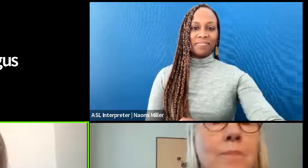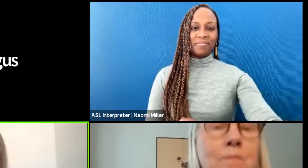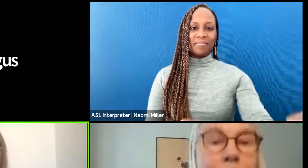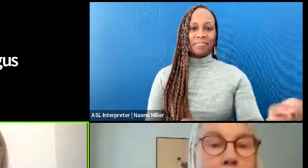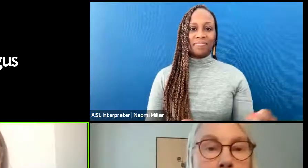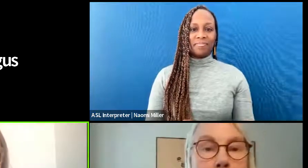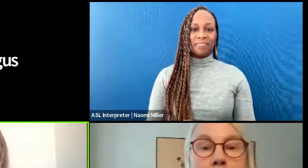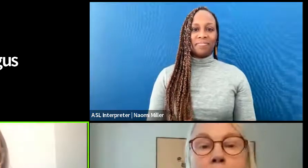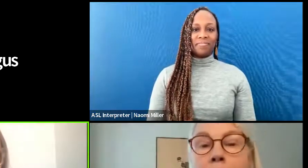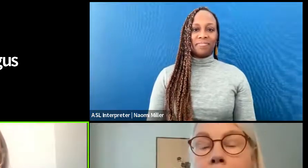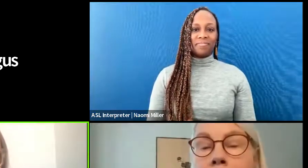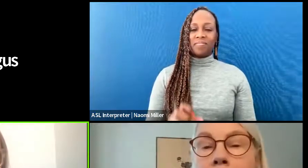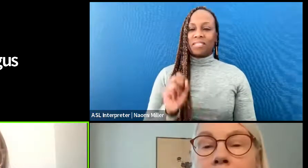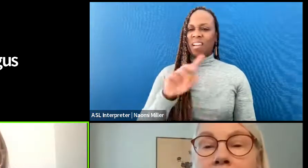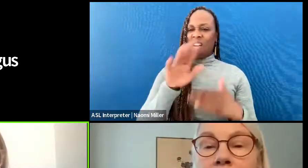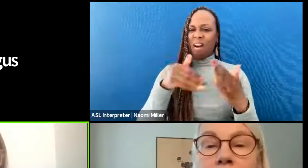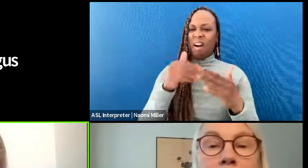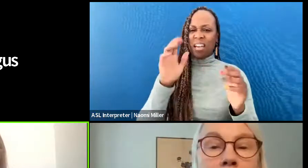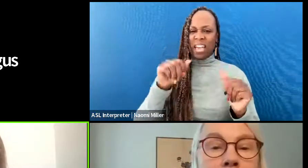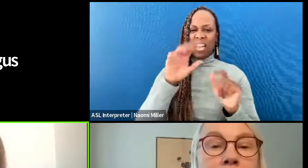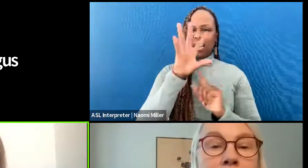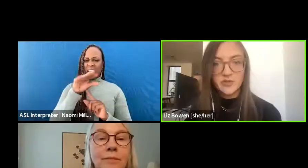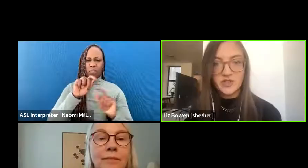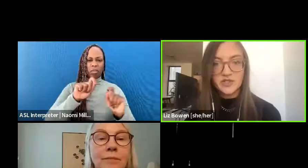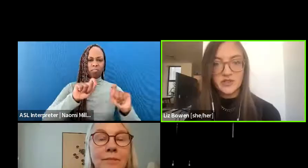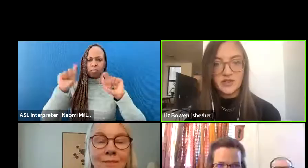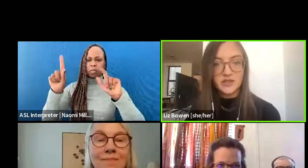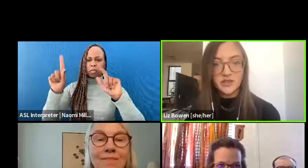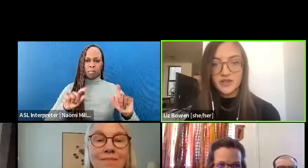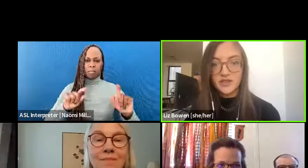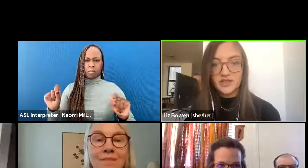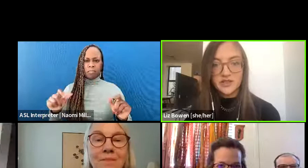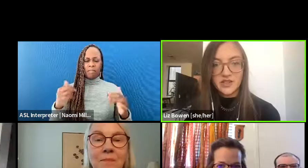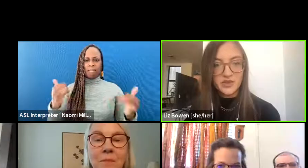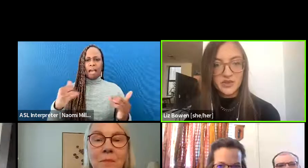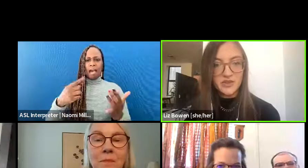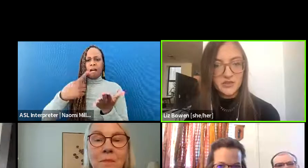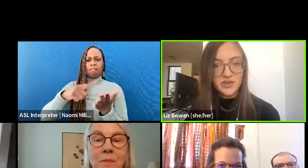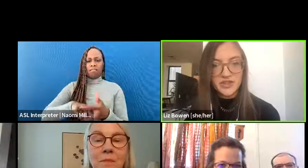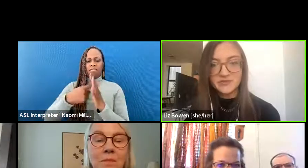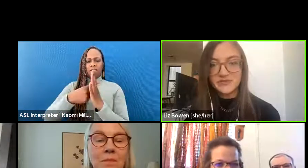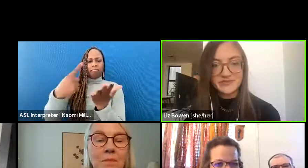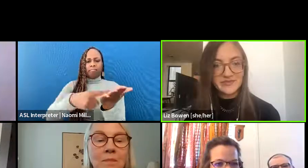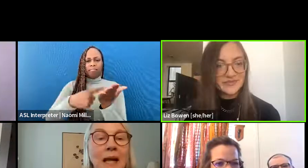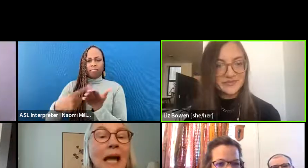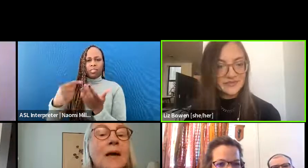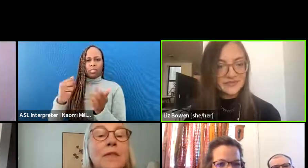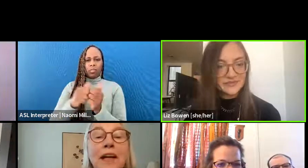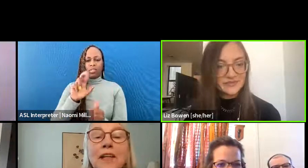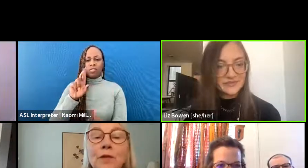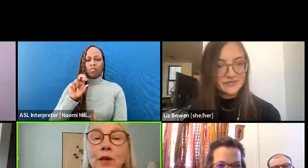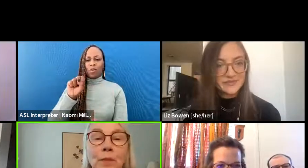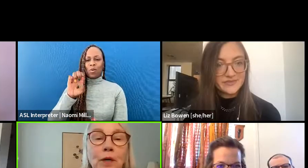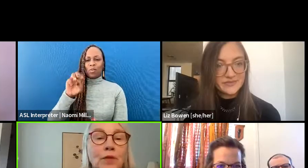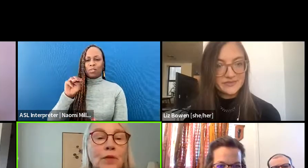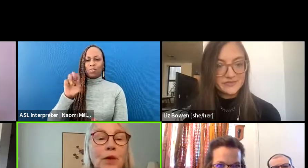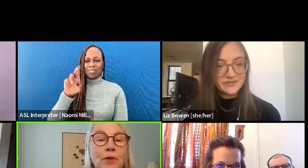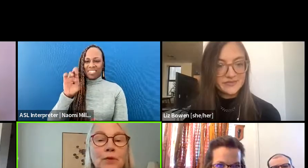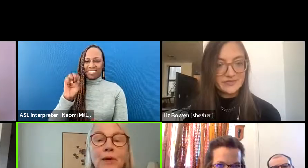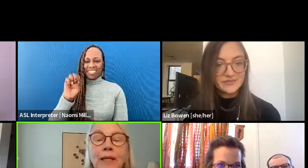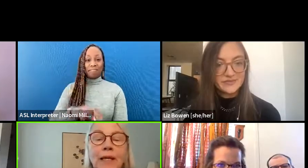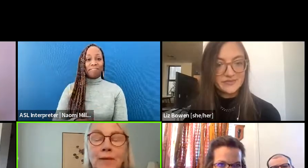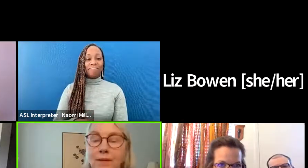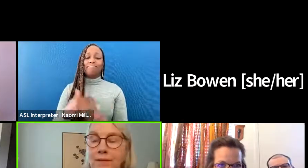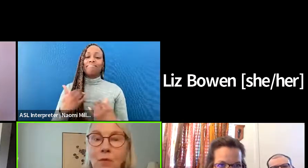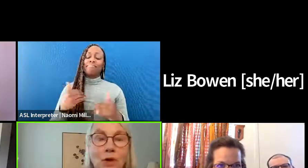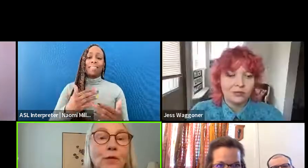Everybody can turn their cameras back on. And we'll move into the discussion with Rosemary. Thank you very much for